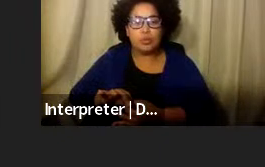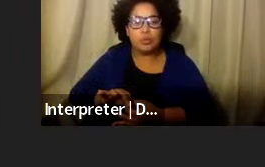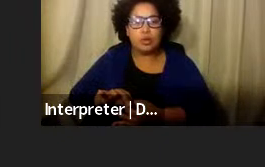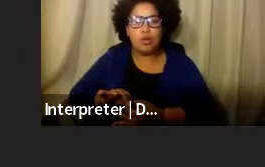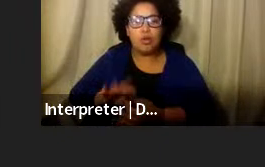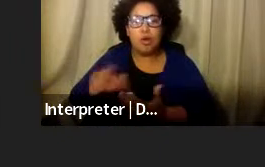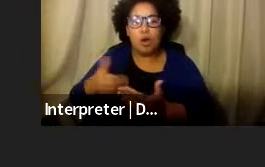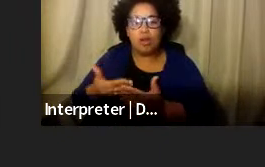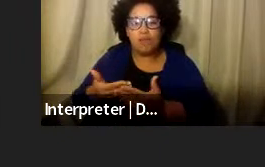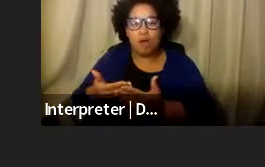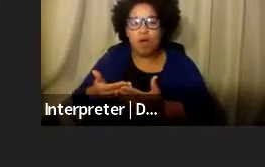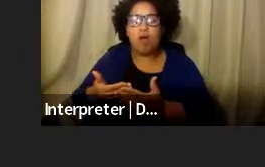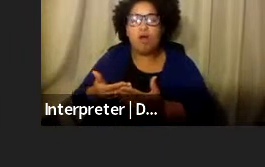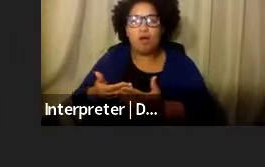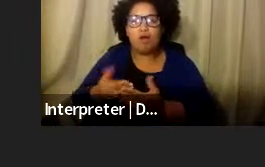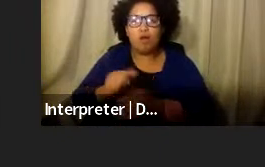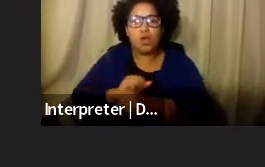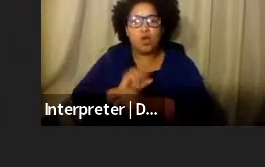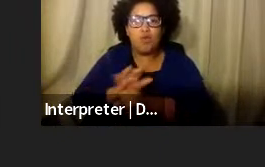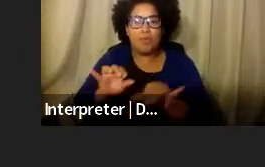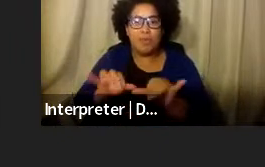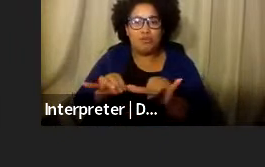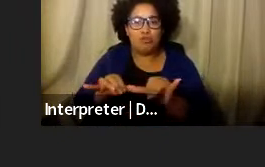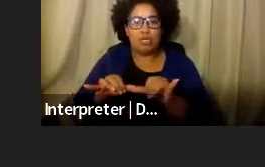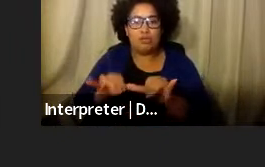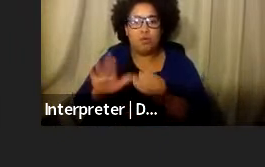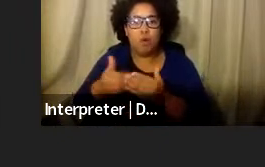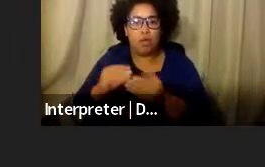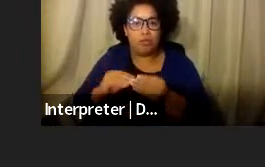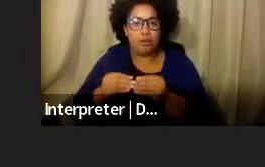metrics. All these numbers are up,